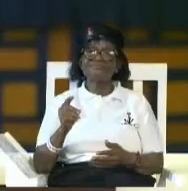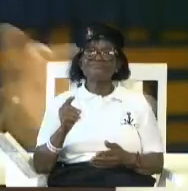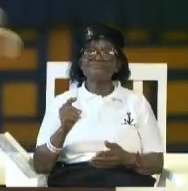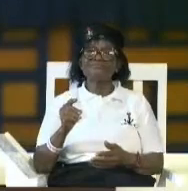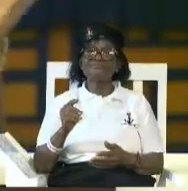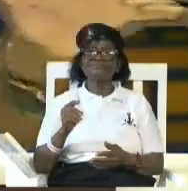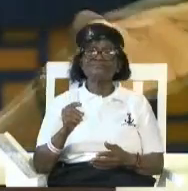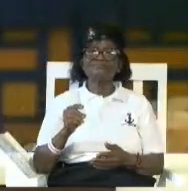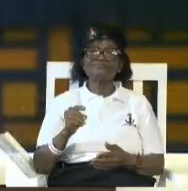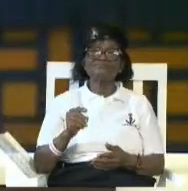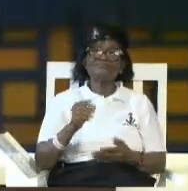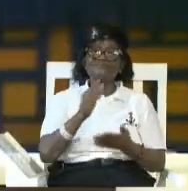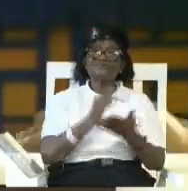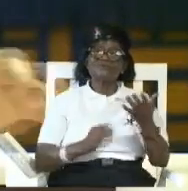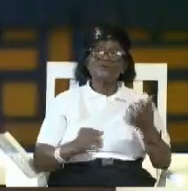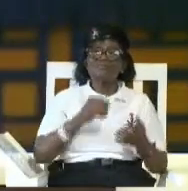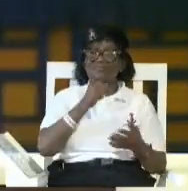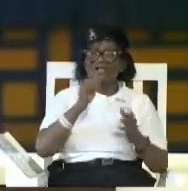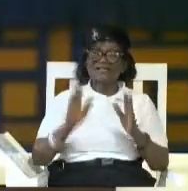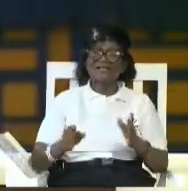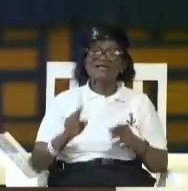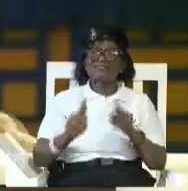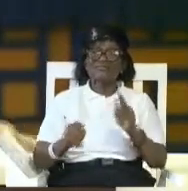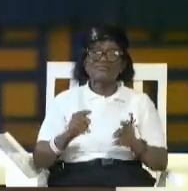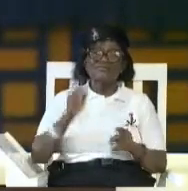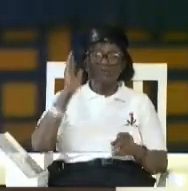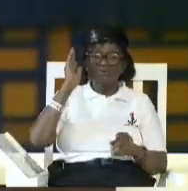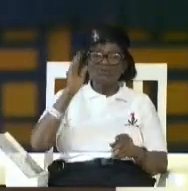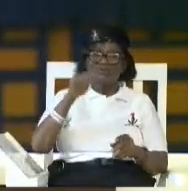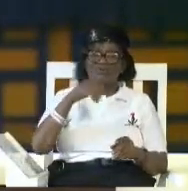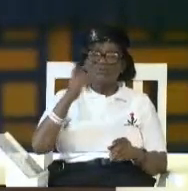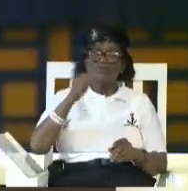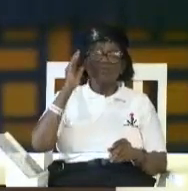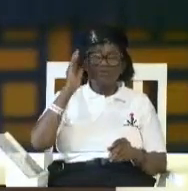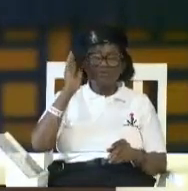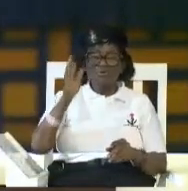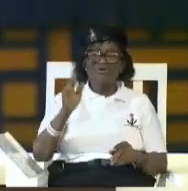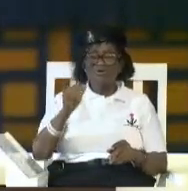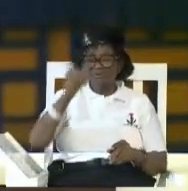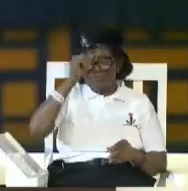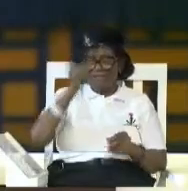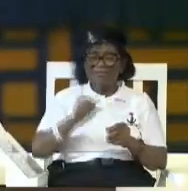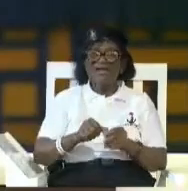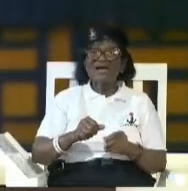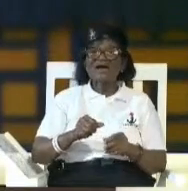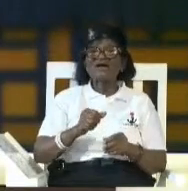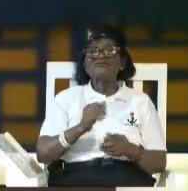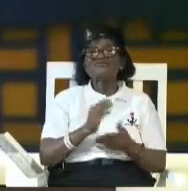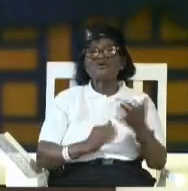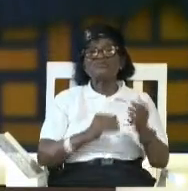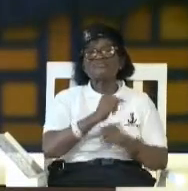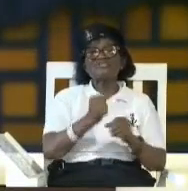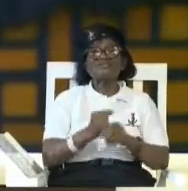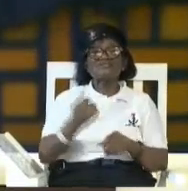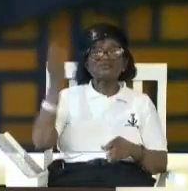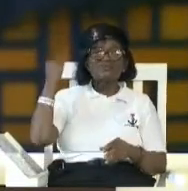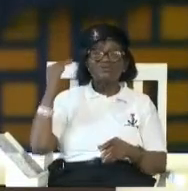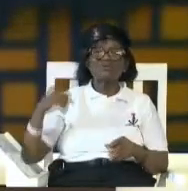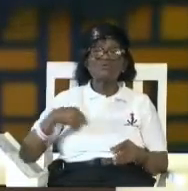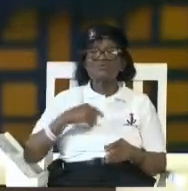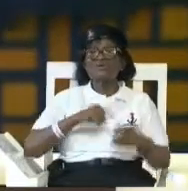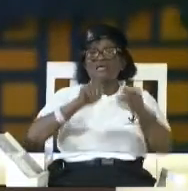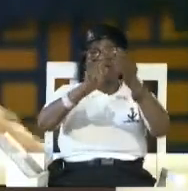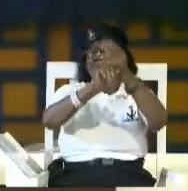And some elderly people here who will remember years ago we had a Holy Ghost service at